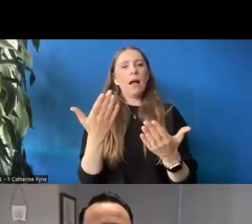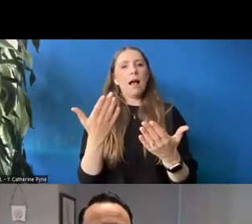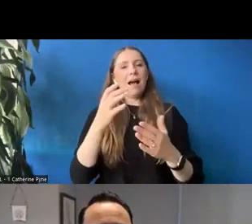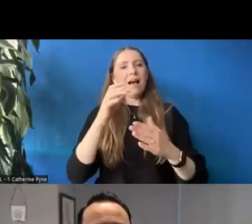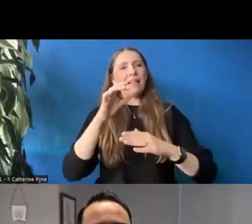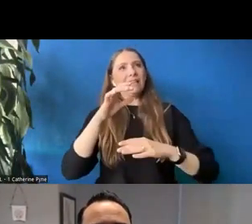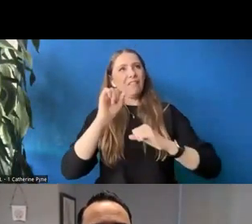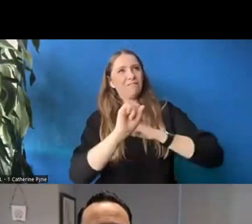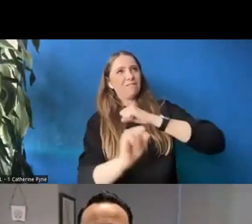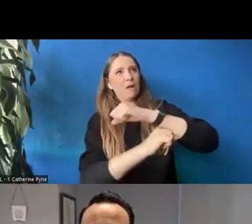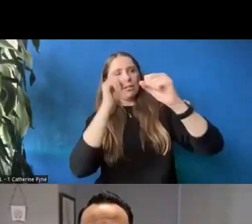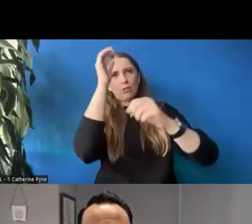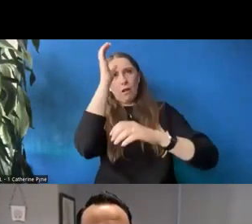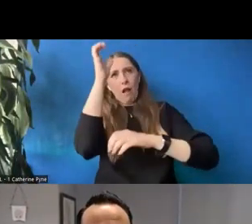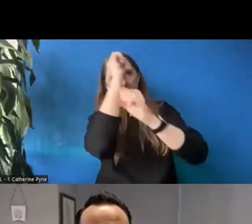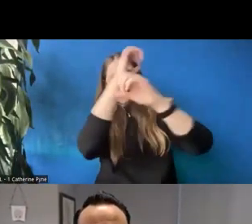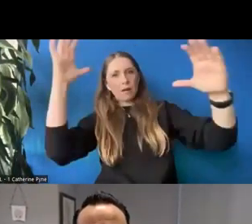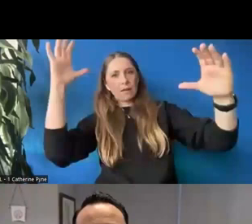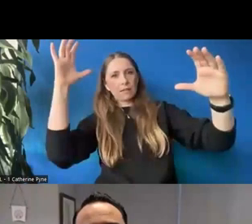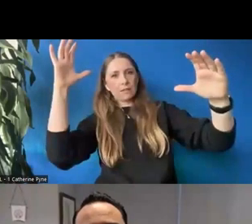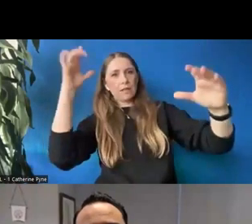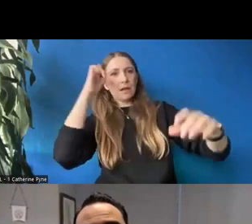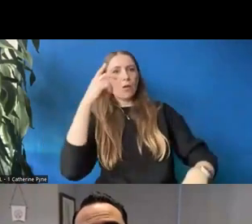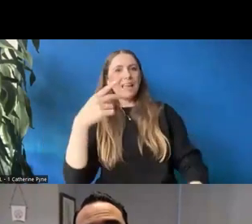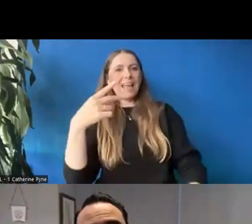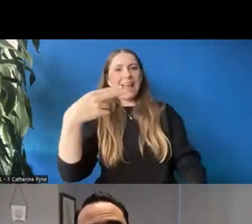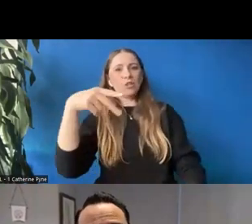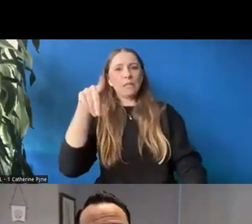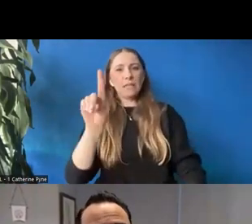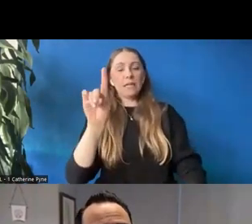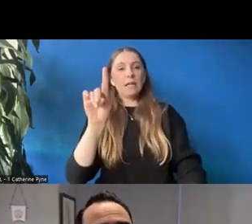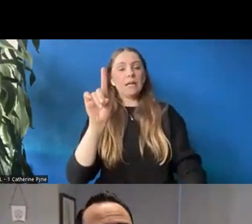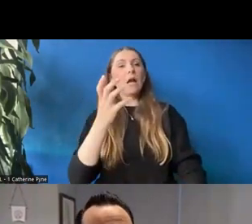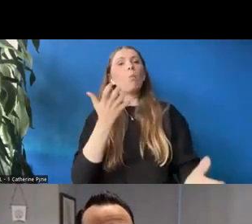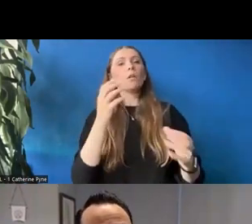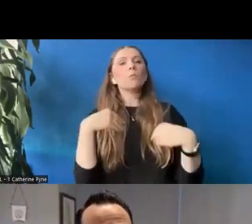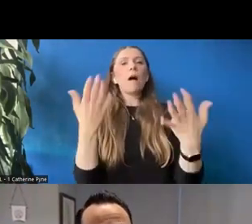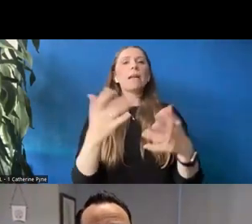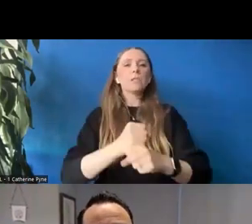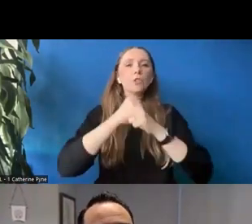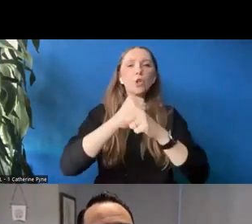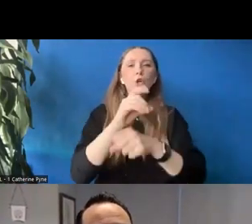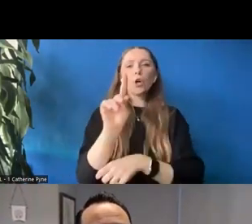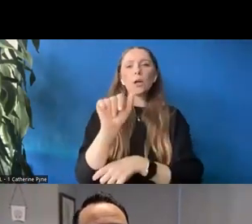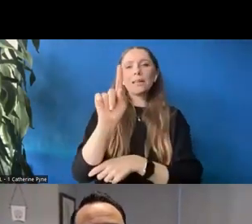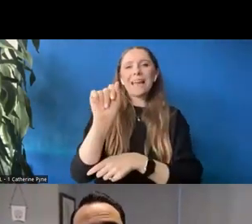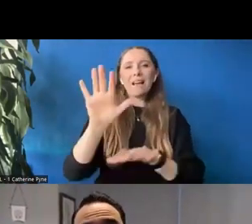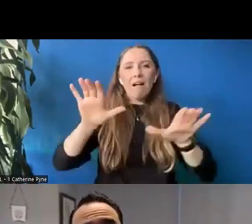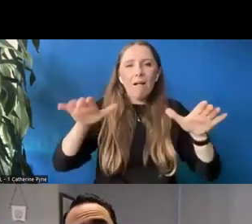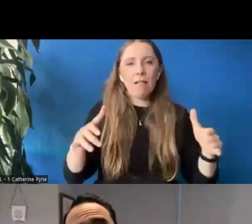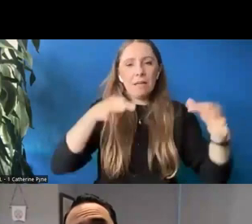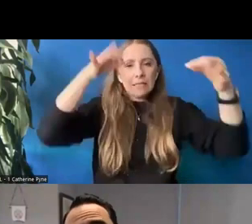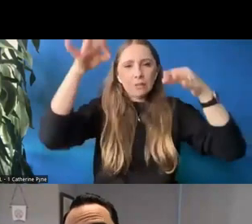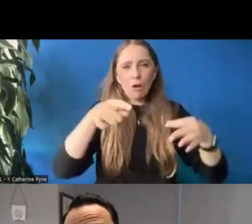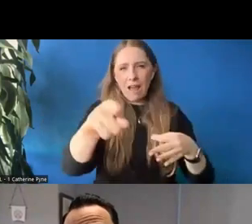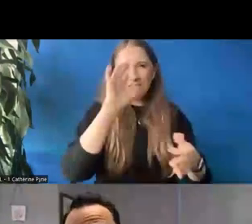that process for HCI and for the HPD, and that's the concept of a secure data enclave, which is described on the screen and which